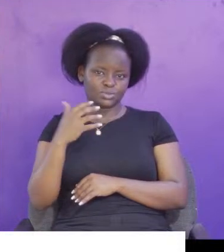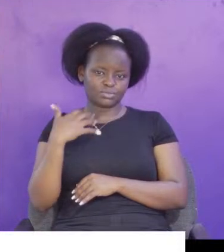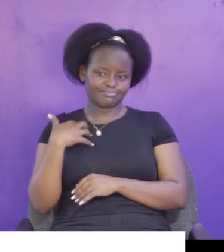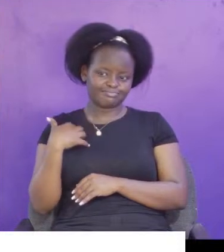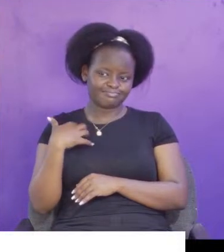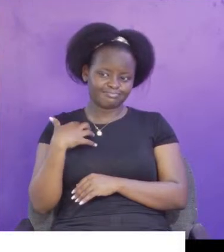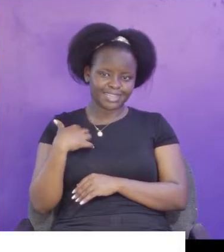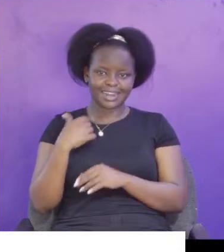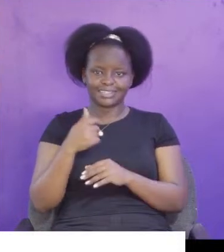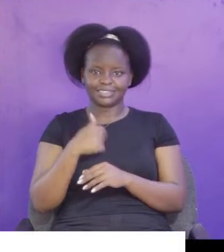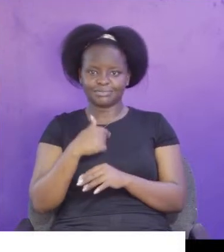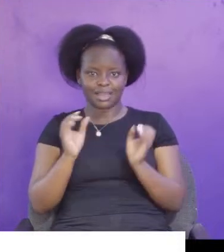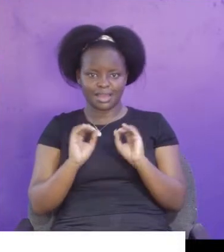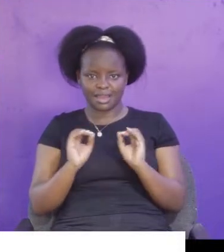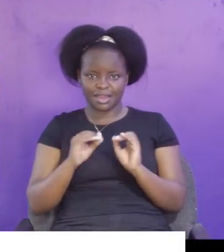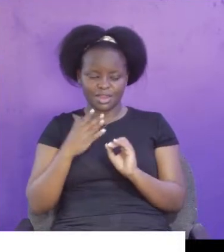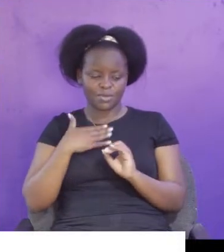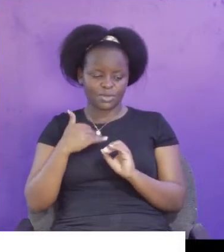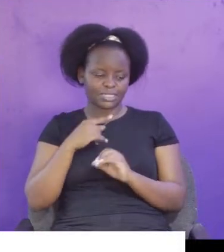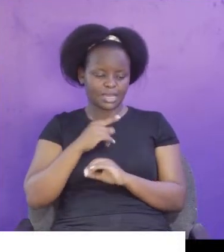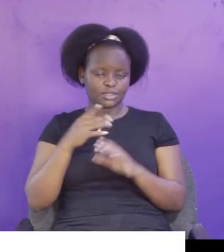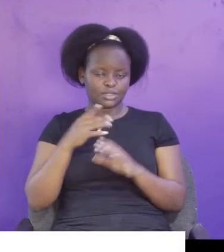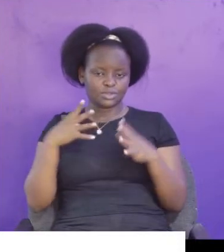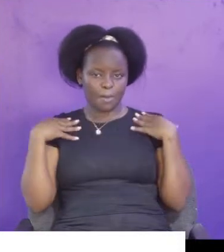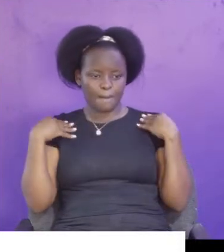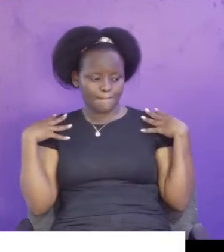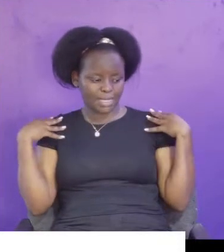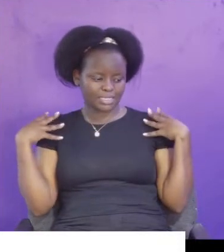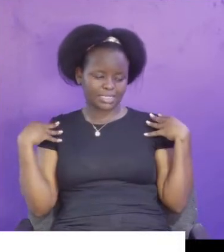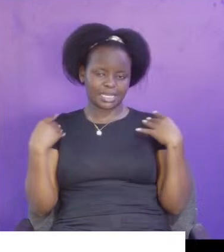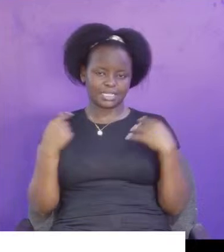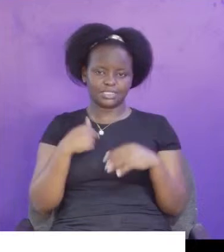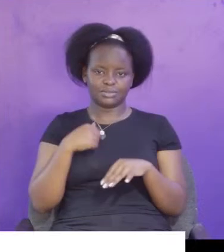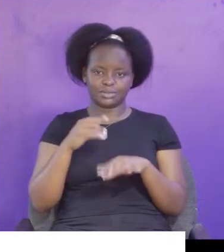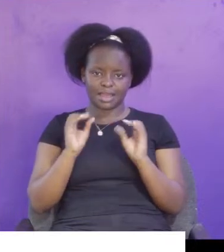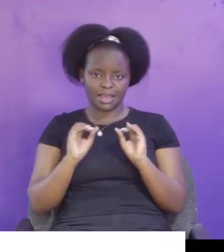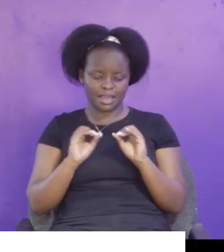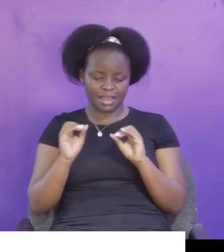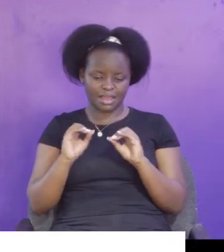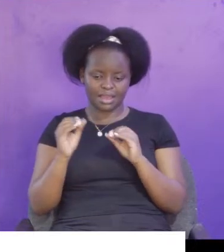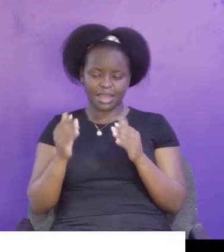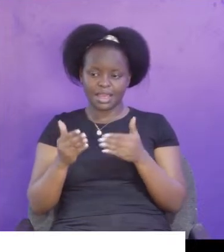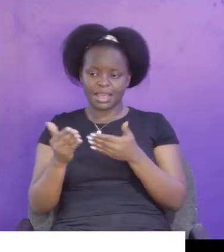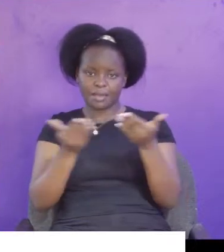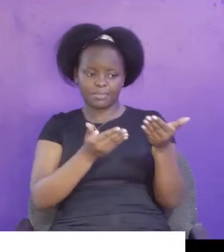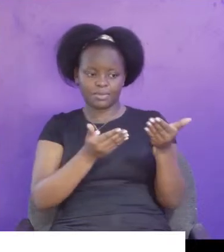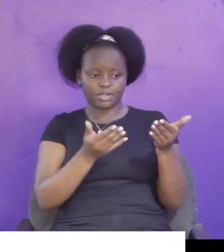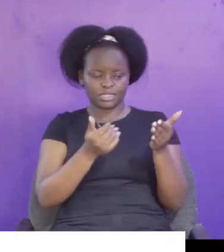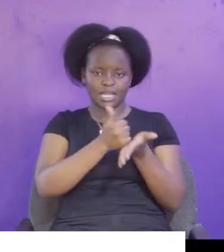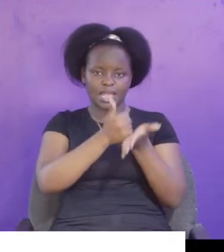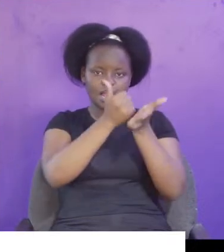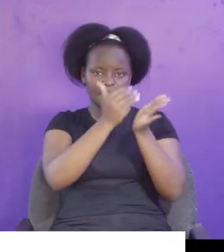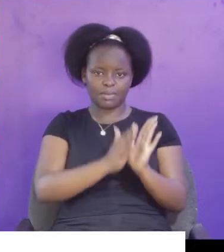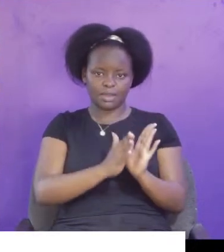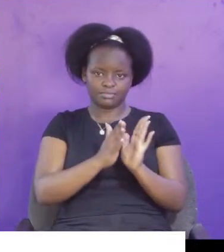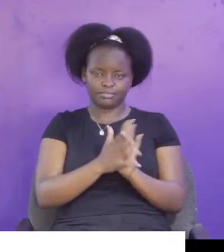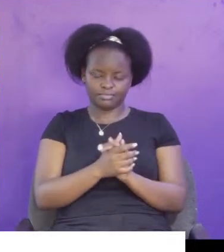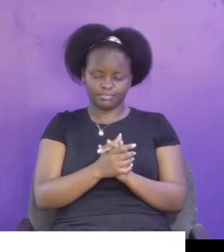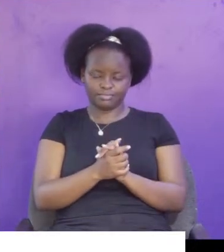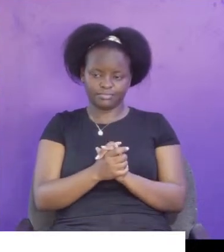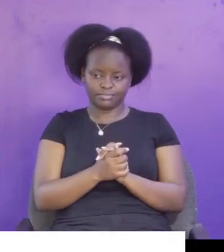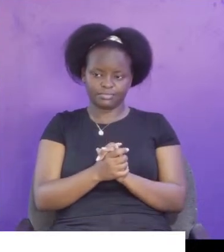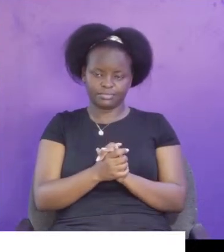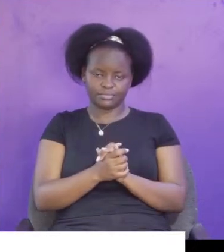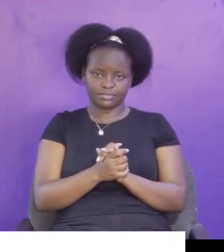to massage me. So I brought her helper, Judith Oburu. Judith Oburu.